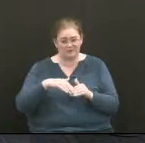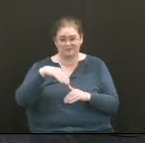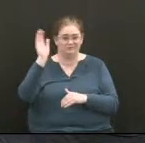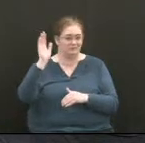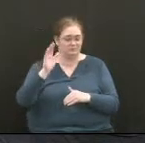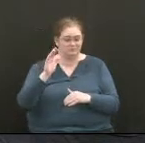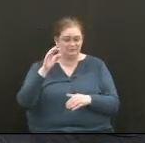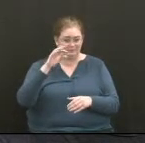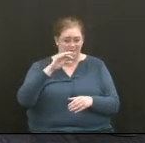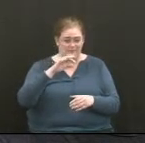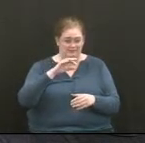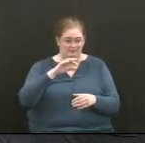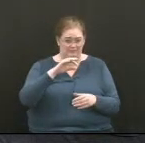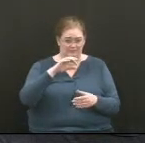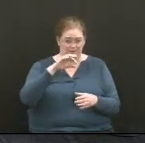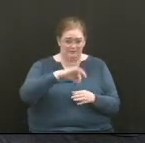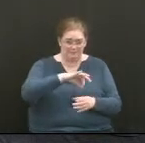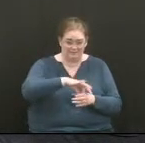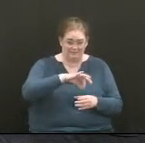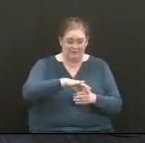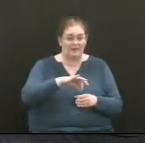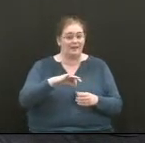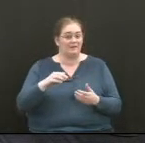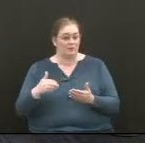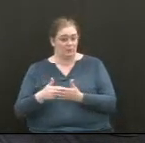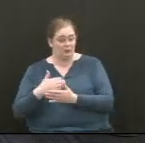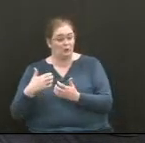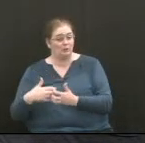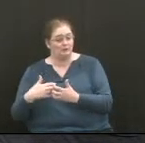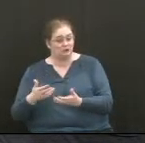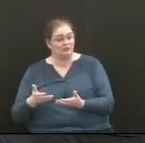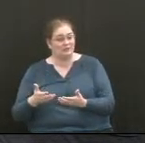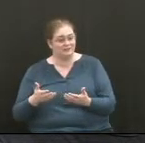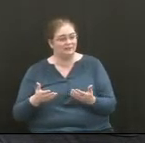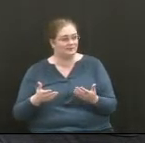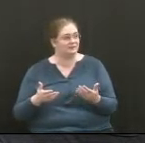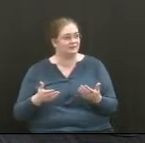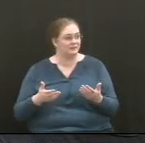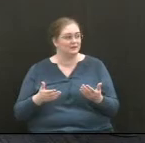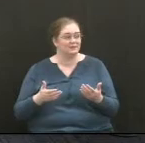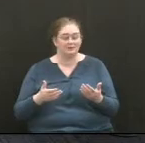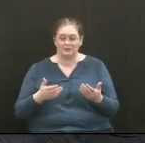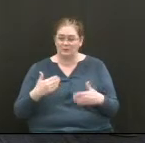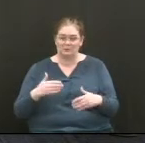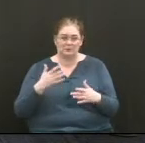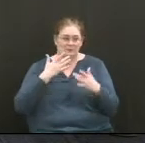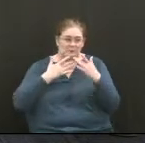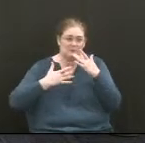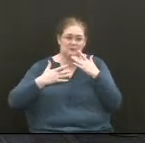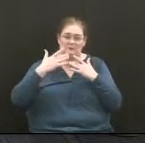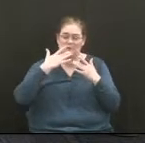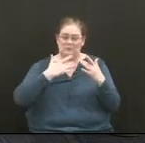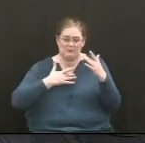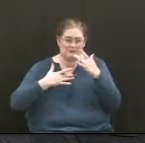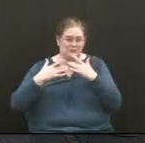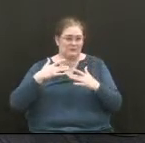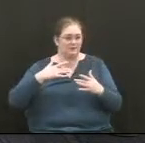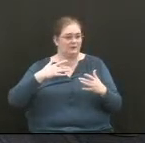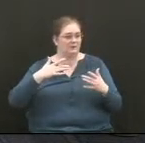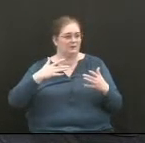ballots, even with the new machines that we have, we are really going to be strained to come